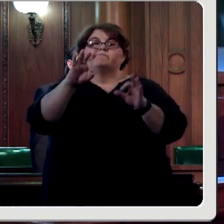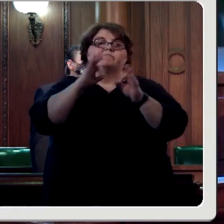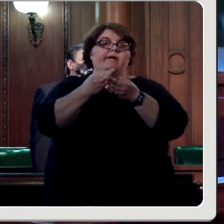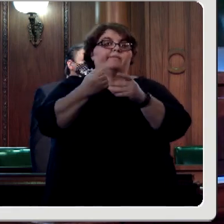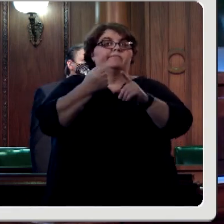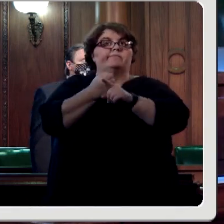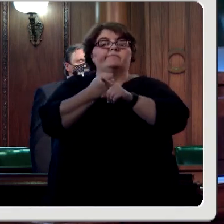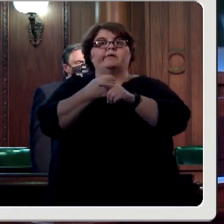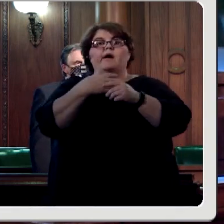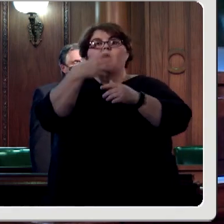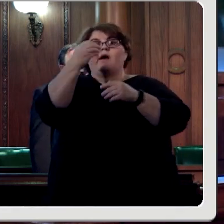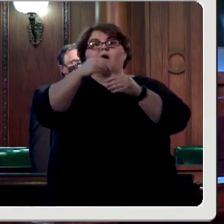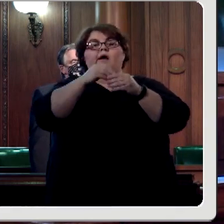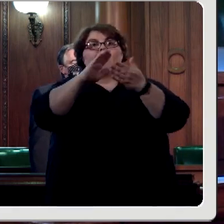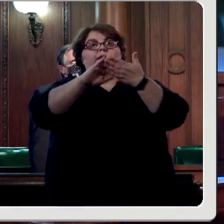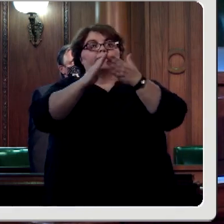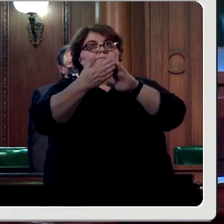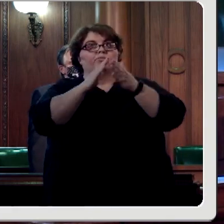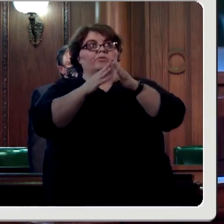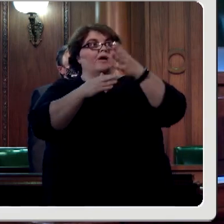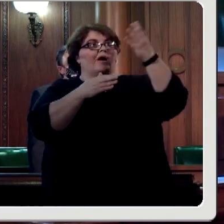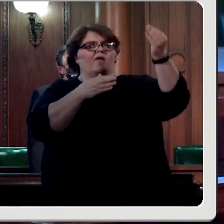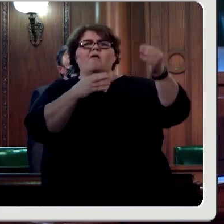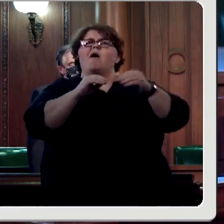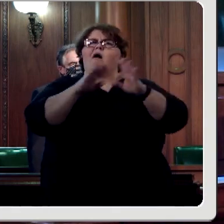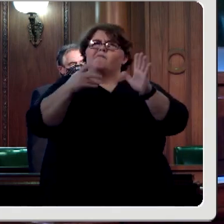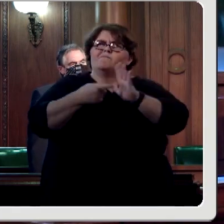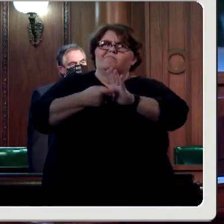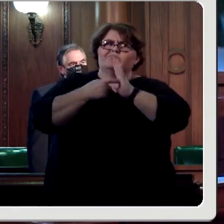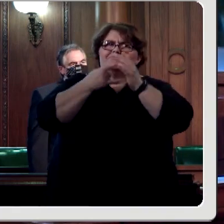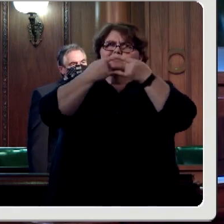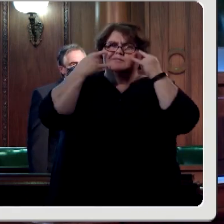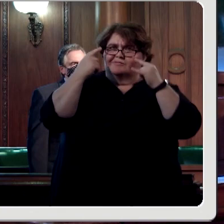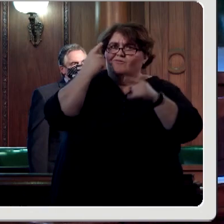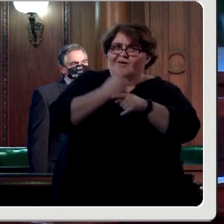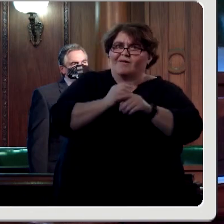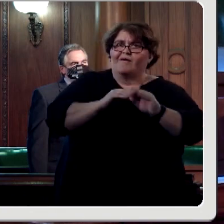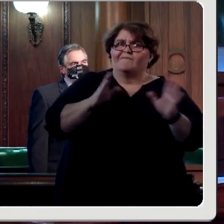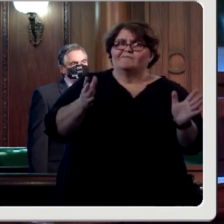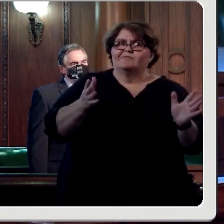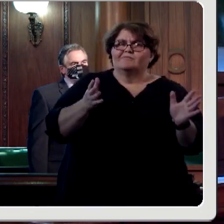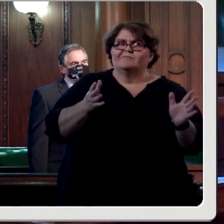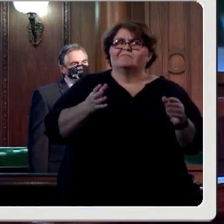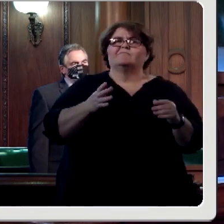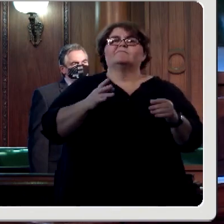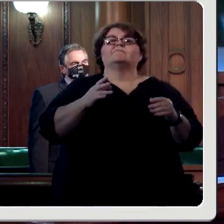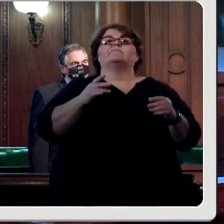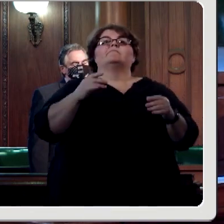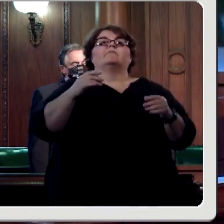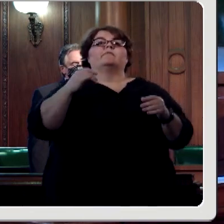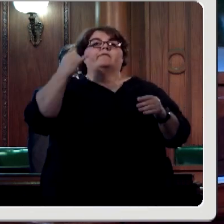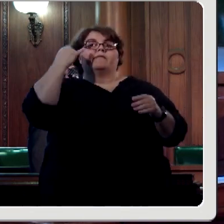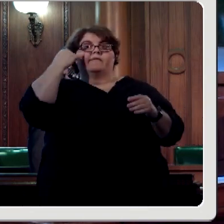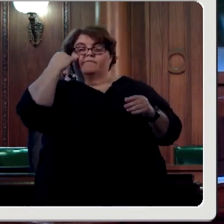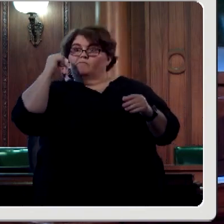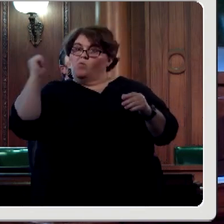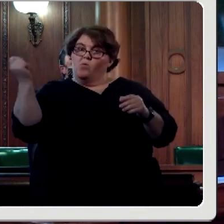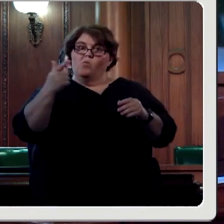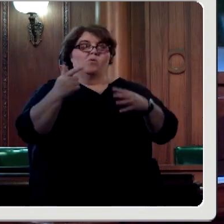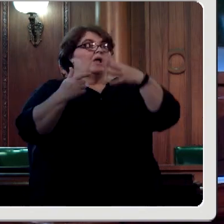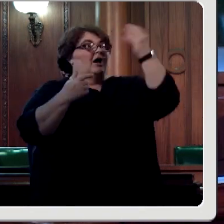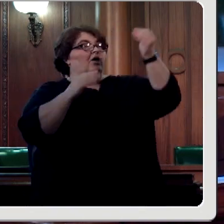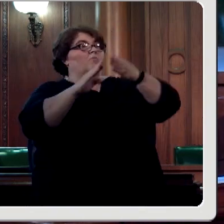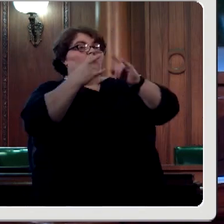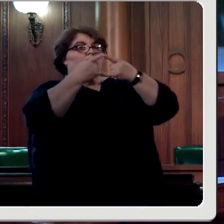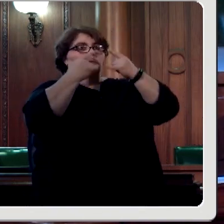wearing a mask when you are out in the community. If everybody does that, then we're not as likely to bring it home inadvertently to